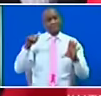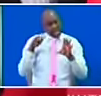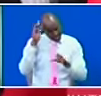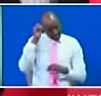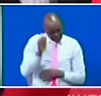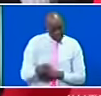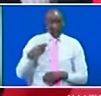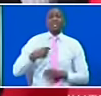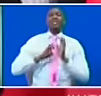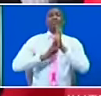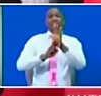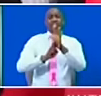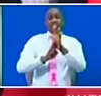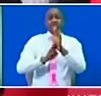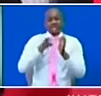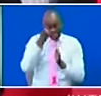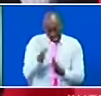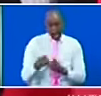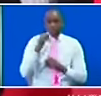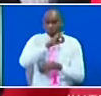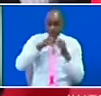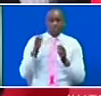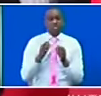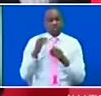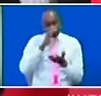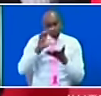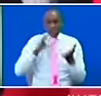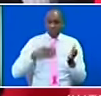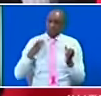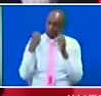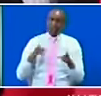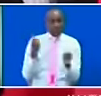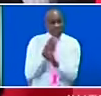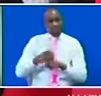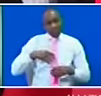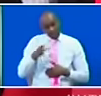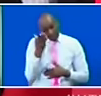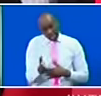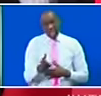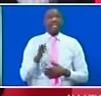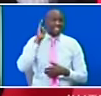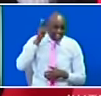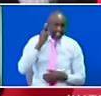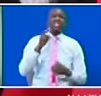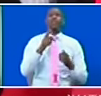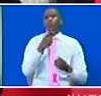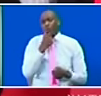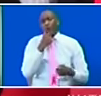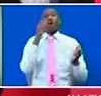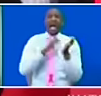who represents a cosmopolitan constituency where Kisis, Luos, Kambas,